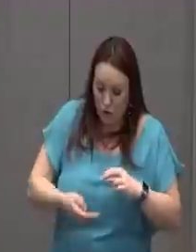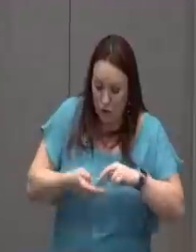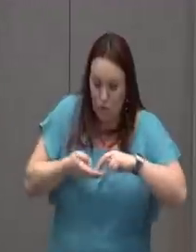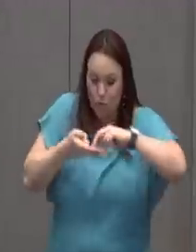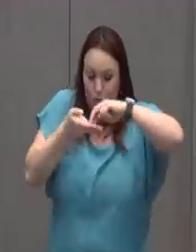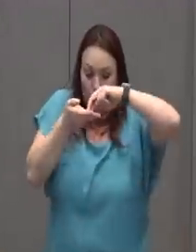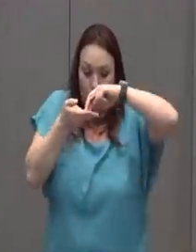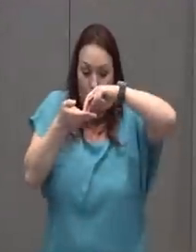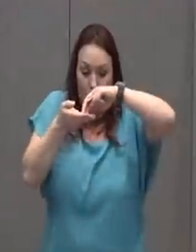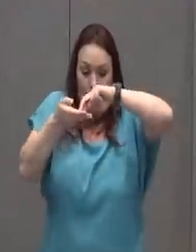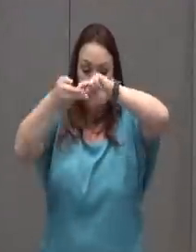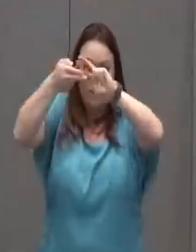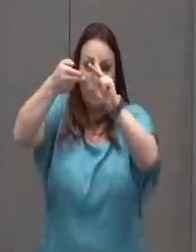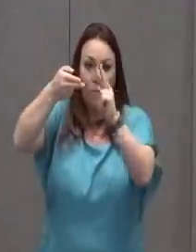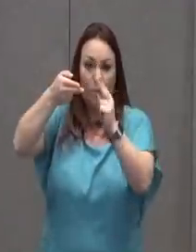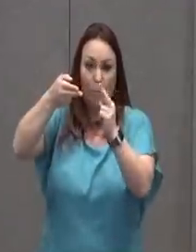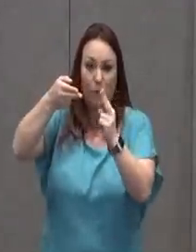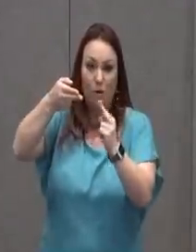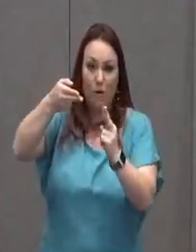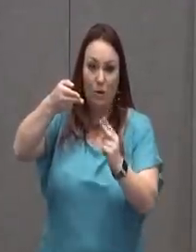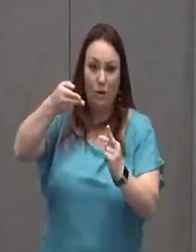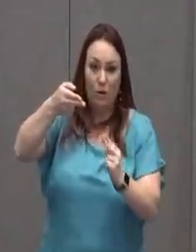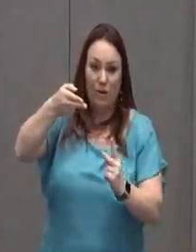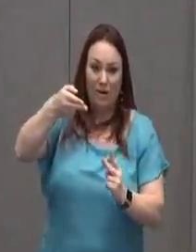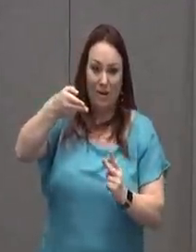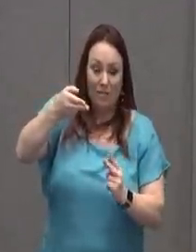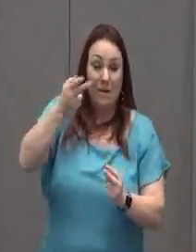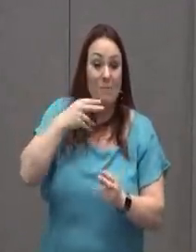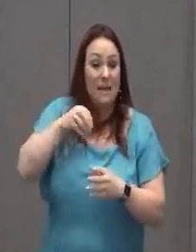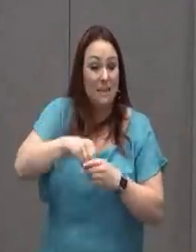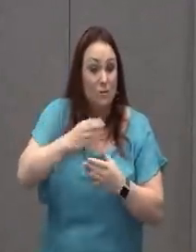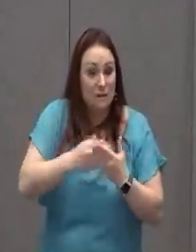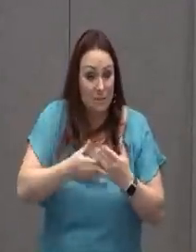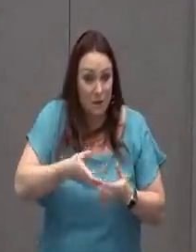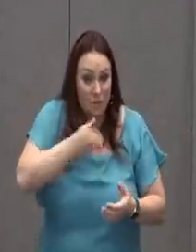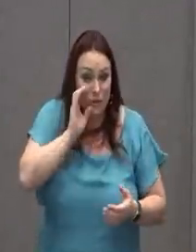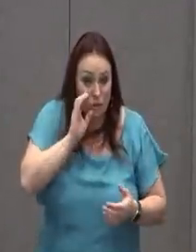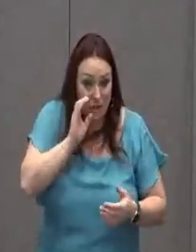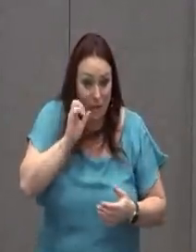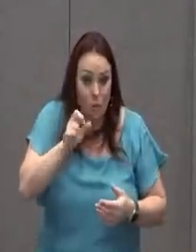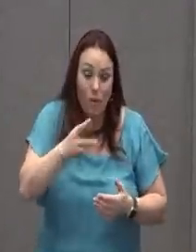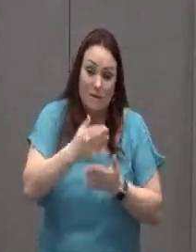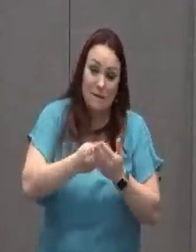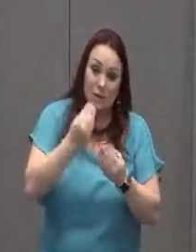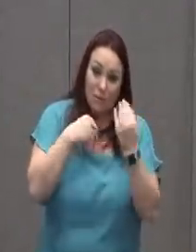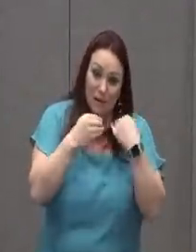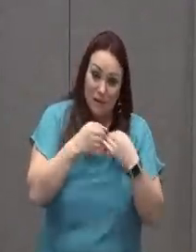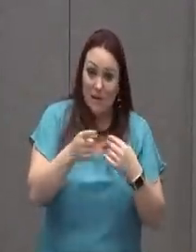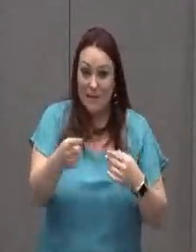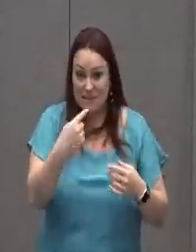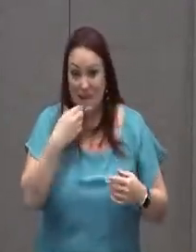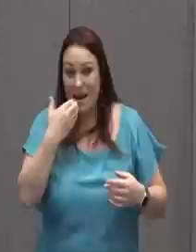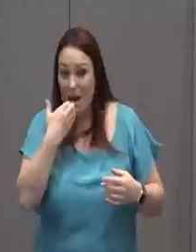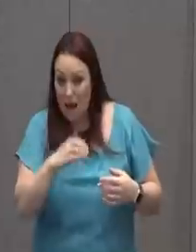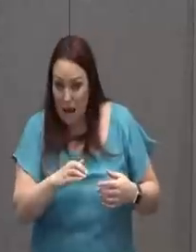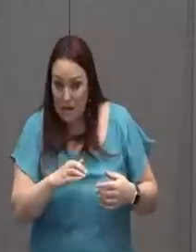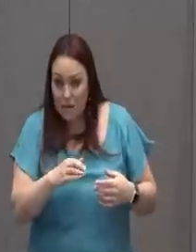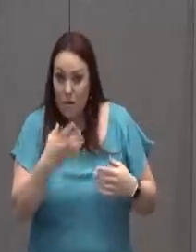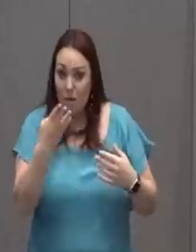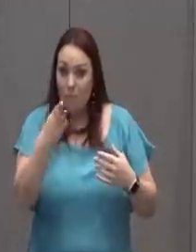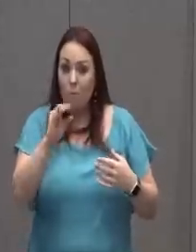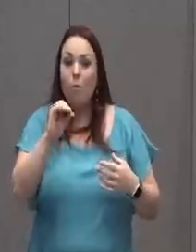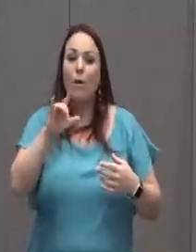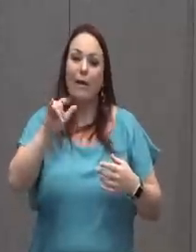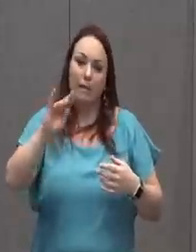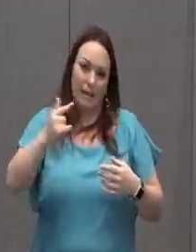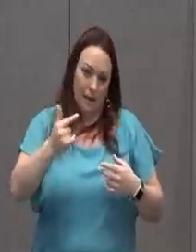that maybe it's something that they're being dropped into something we drink. Okay. Or eat. Okay. And it says hot, right? Did they, right. Was that a it word did that say you